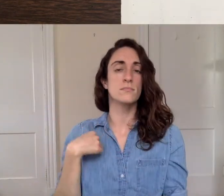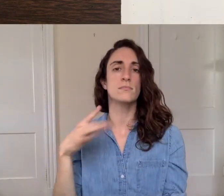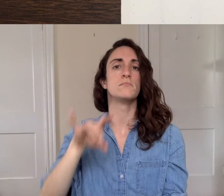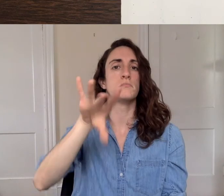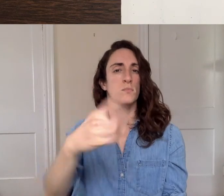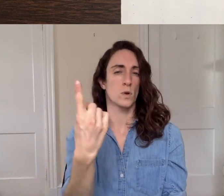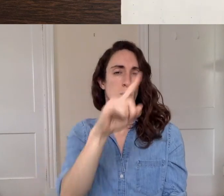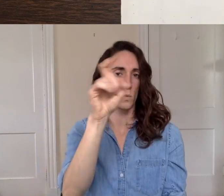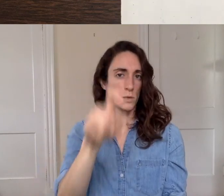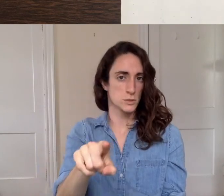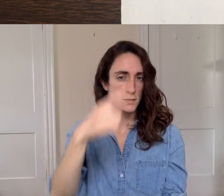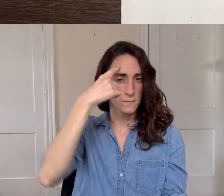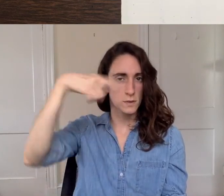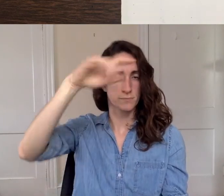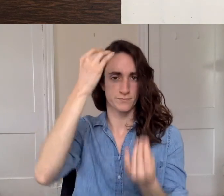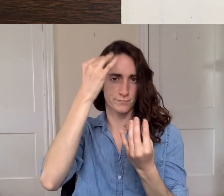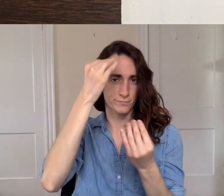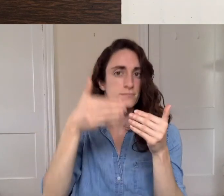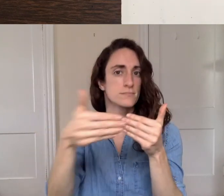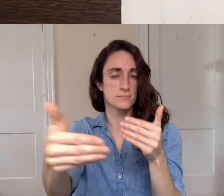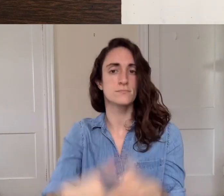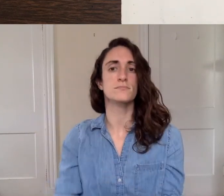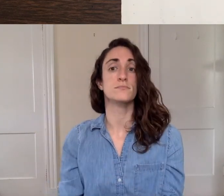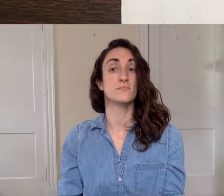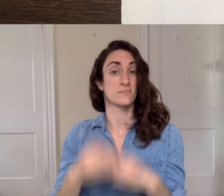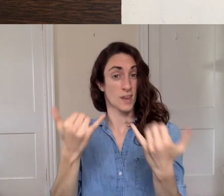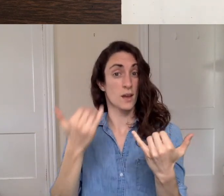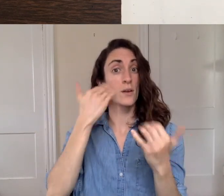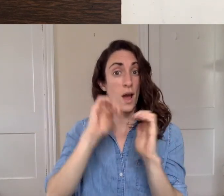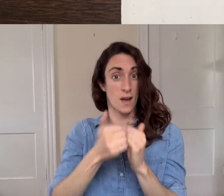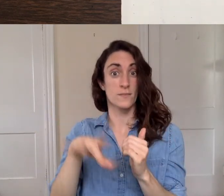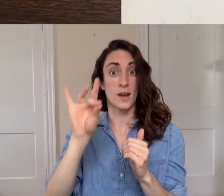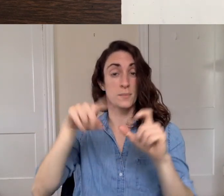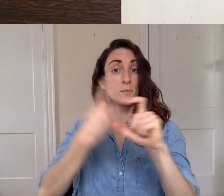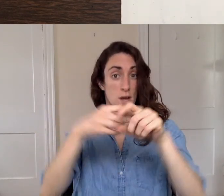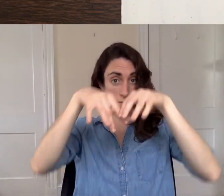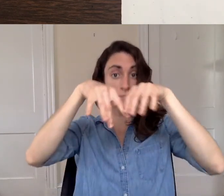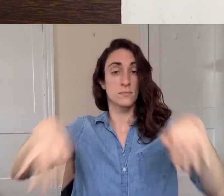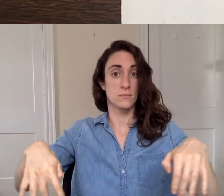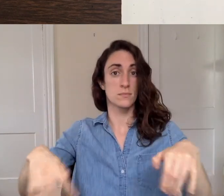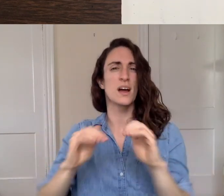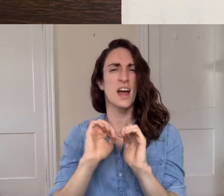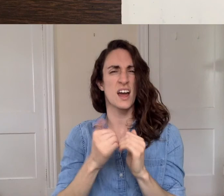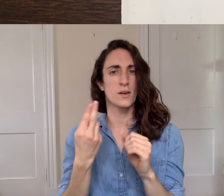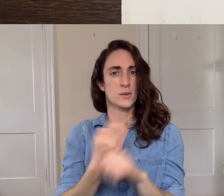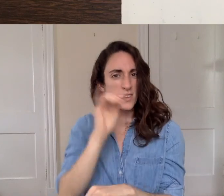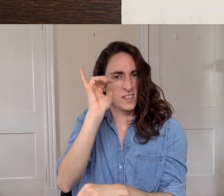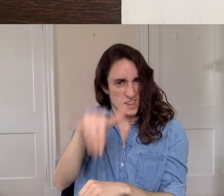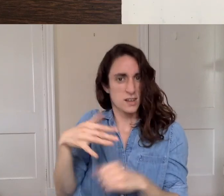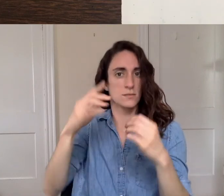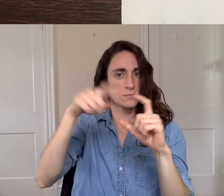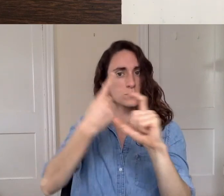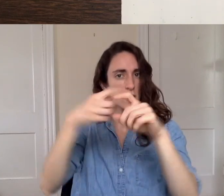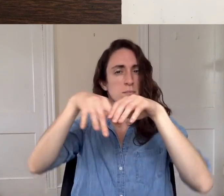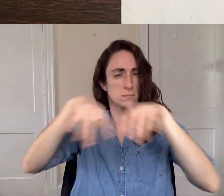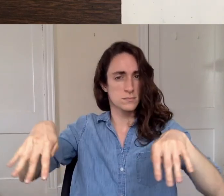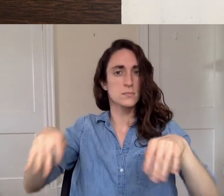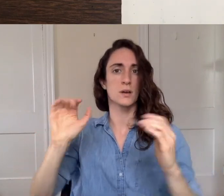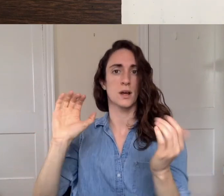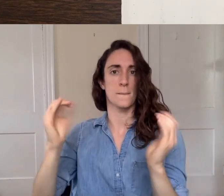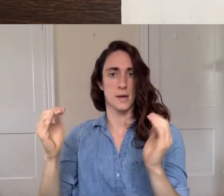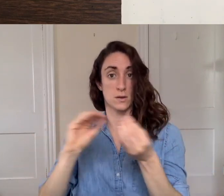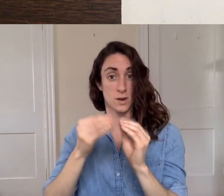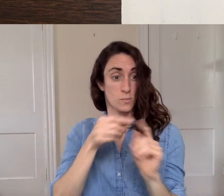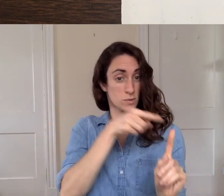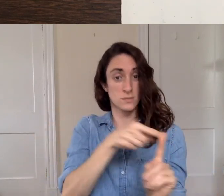Before we close, I want to put a question out there for you to think about. Now you've seen how to find the prime factorization of a number. How can you use that